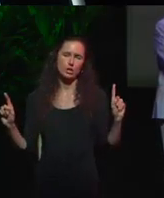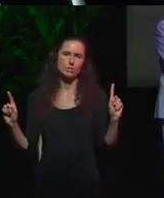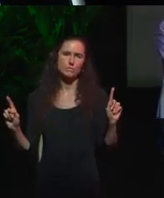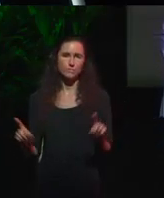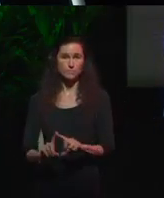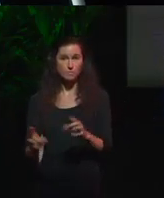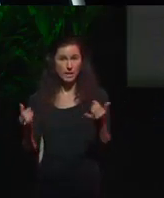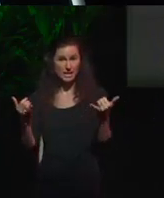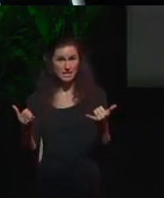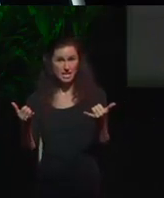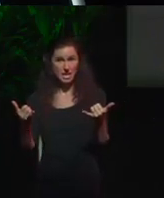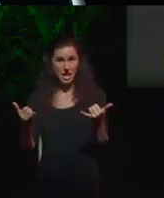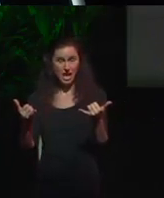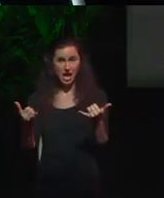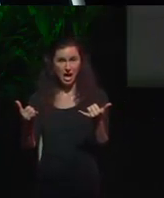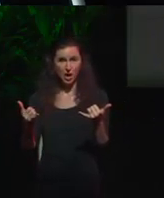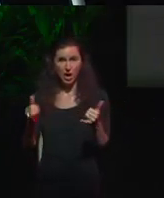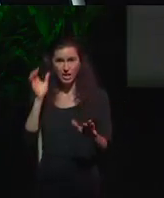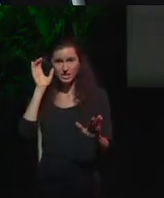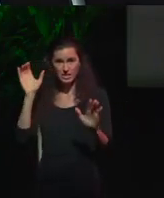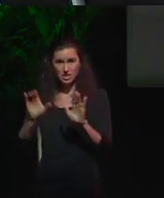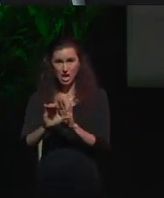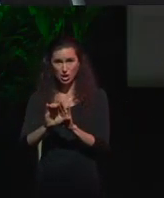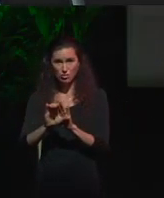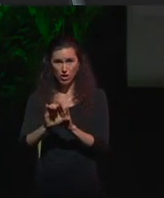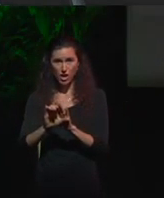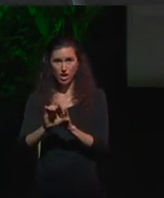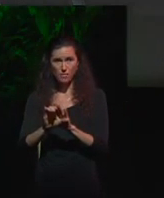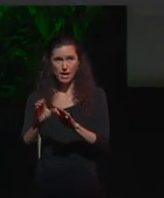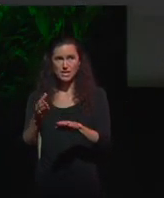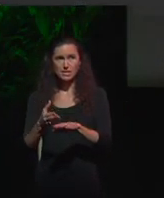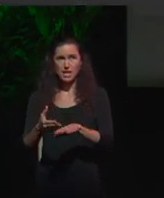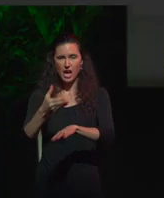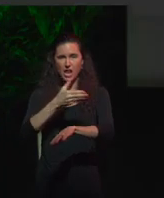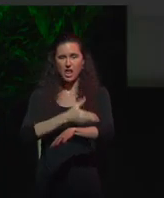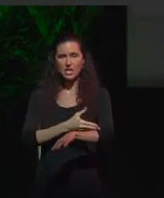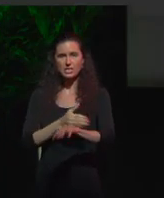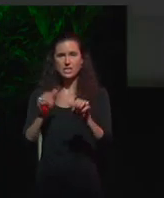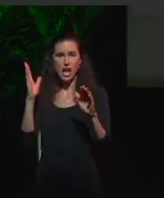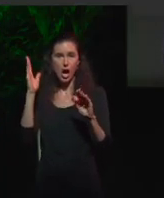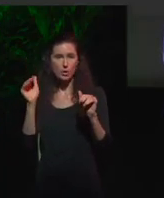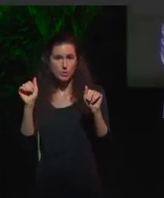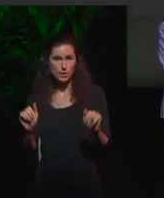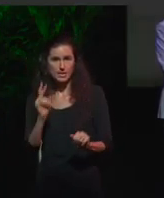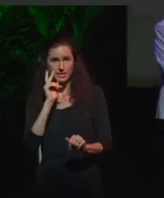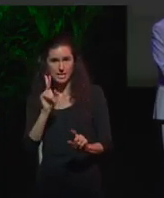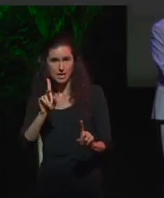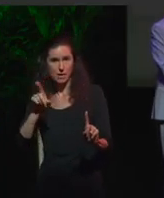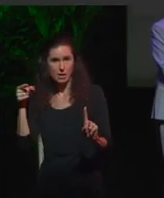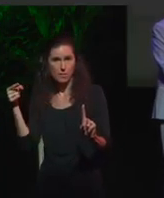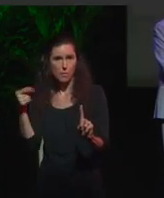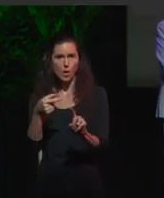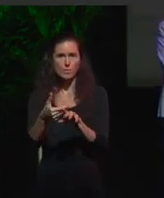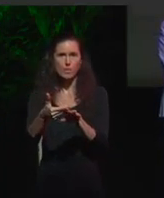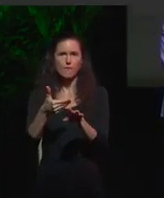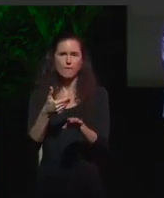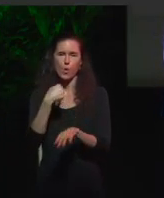But now, as I enhance the diagram, I hope that you can see the point that I want to make before I say it.